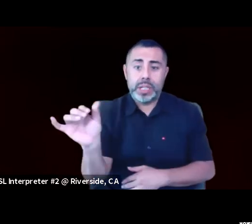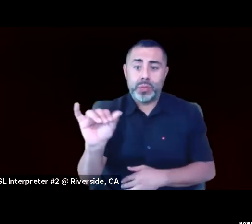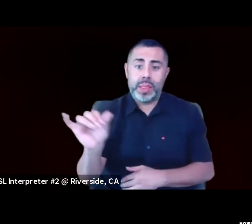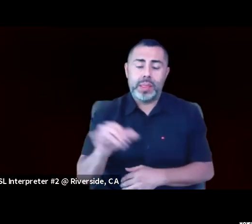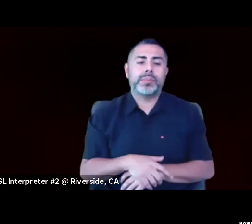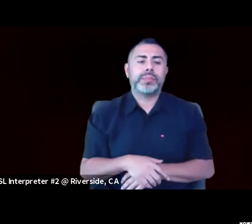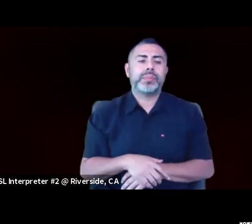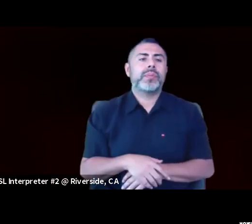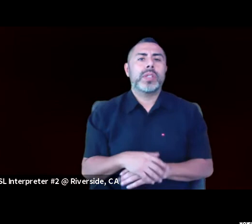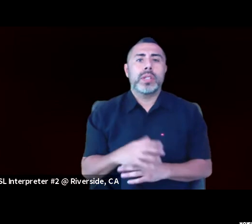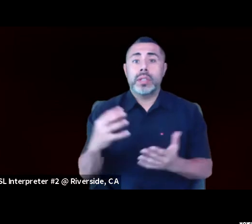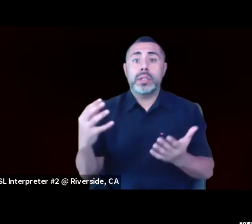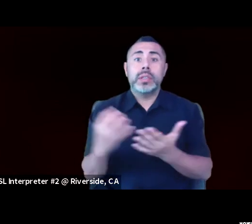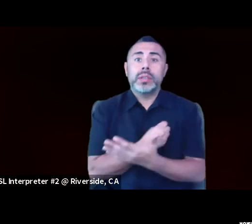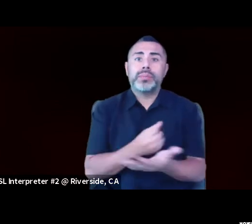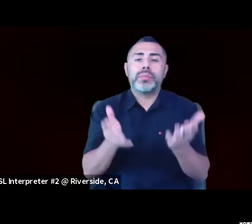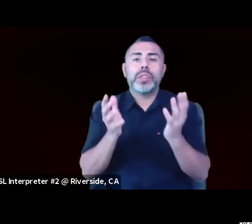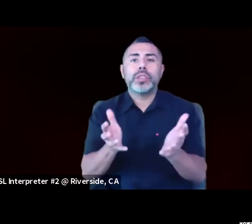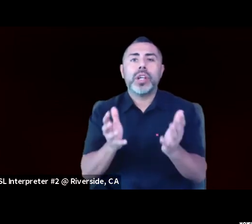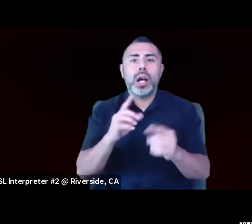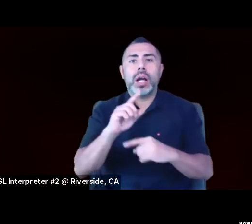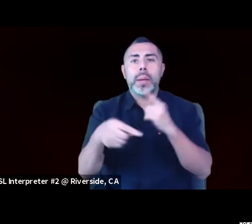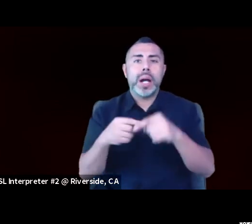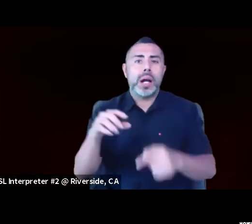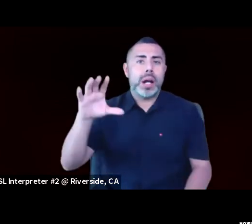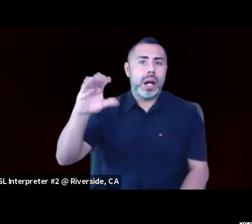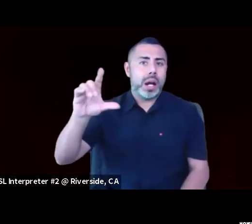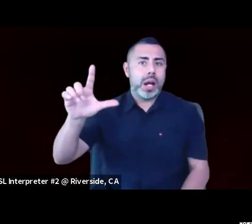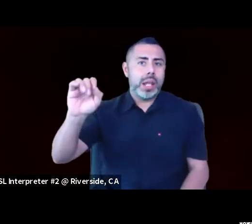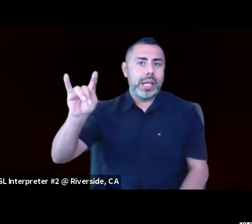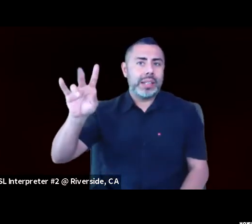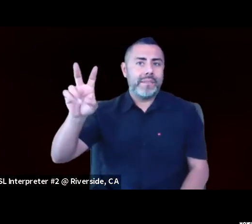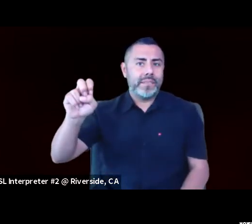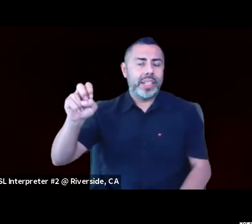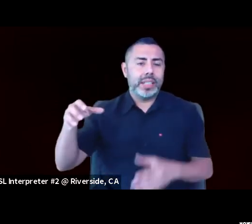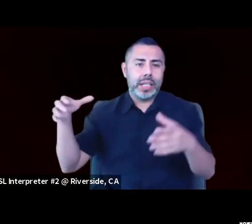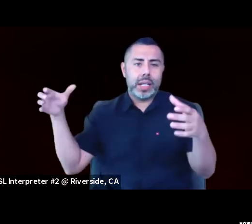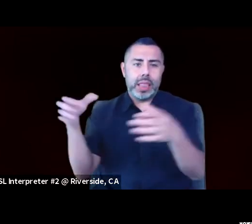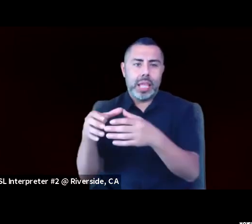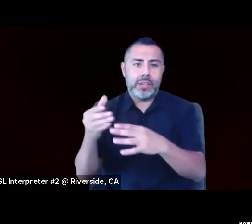I want to talk a little bit about collectives before we finish this portion.